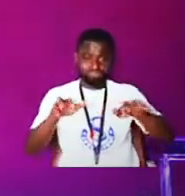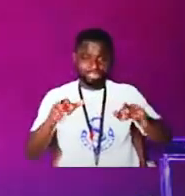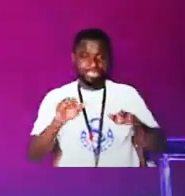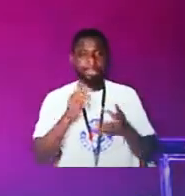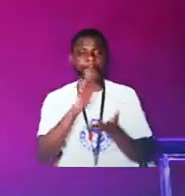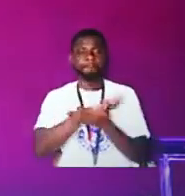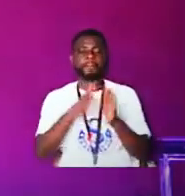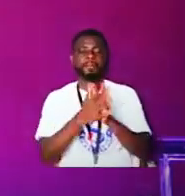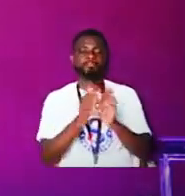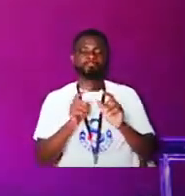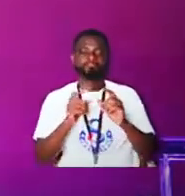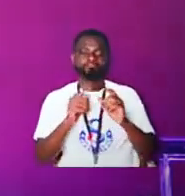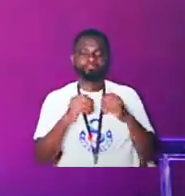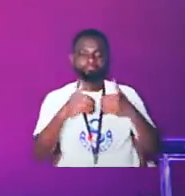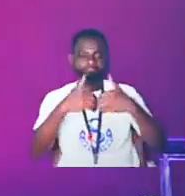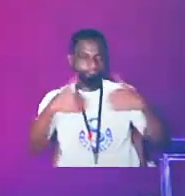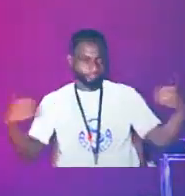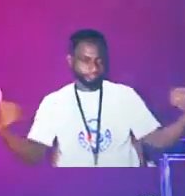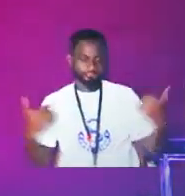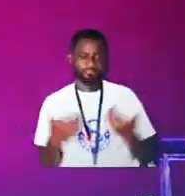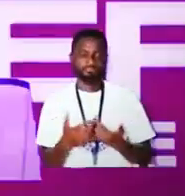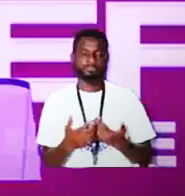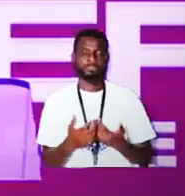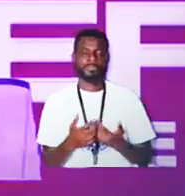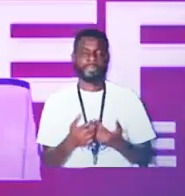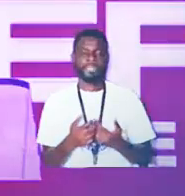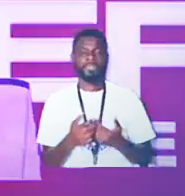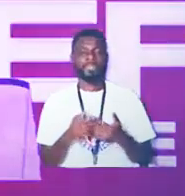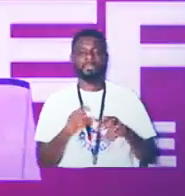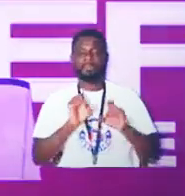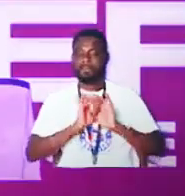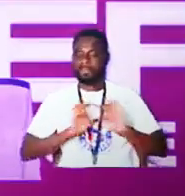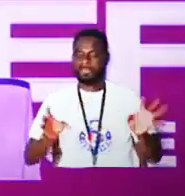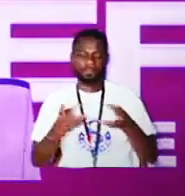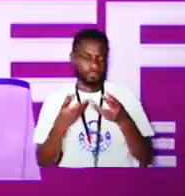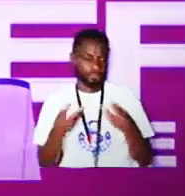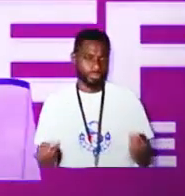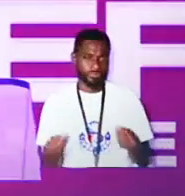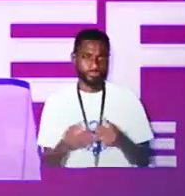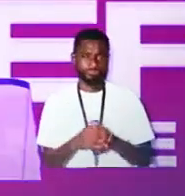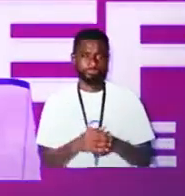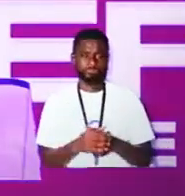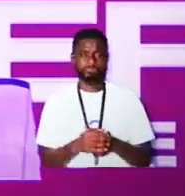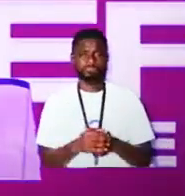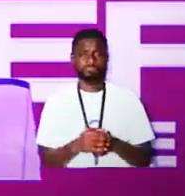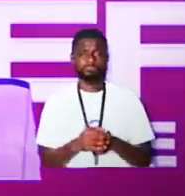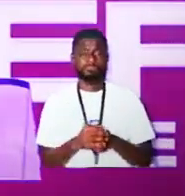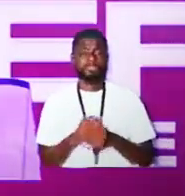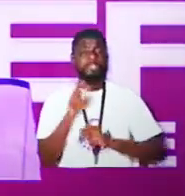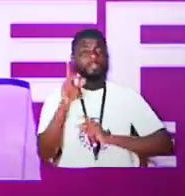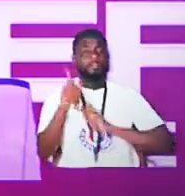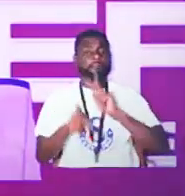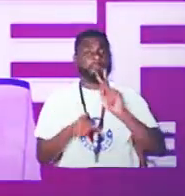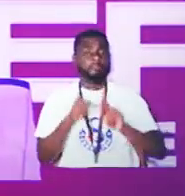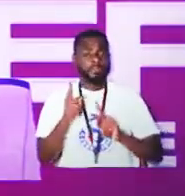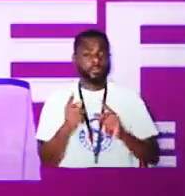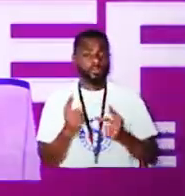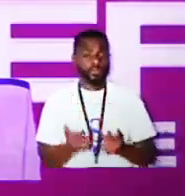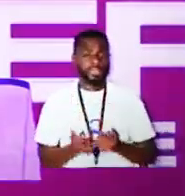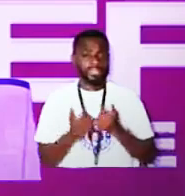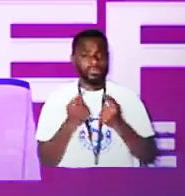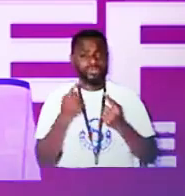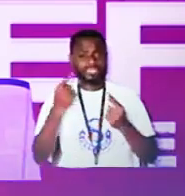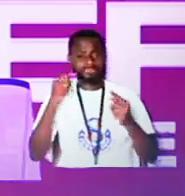division. And nothing is solved. And so we want no... A people living with conflicting